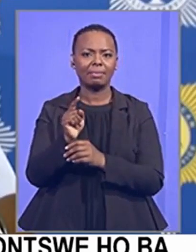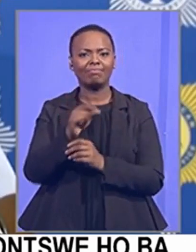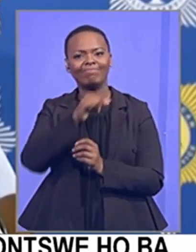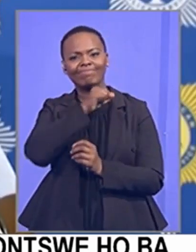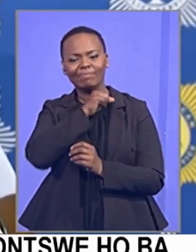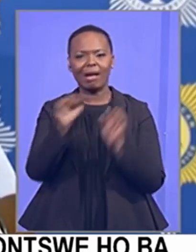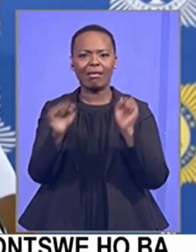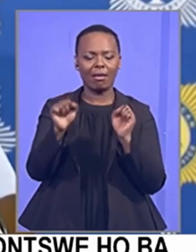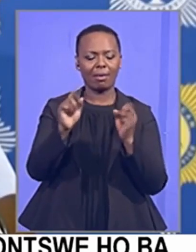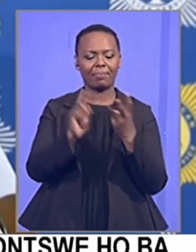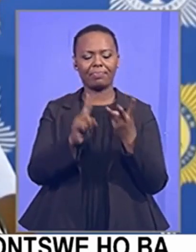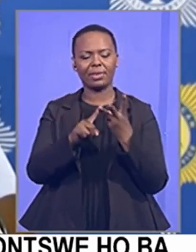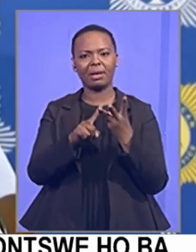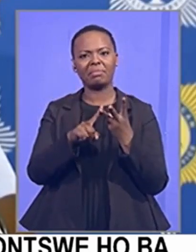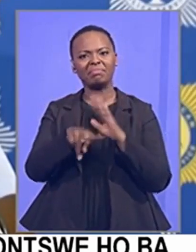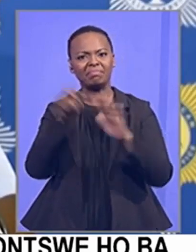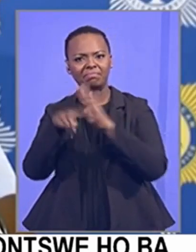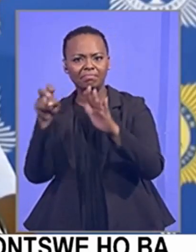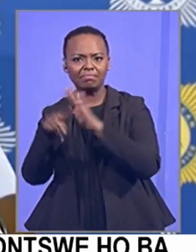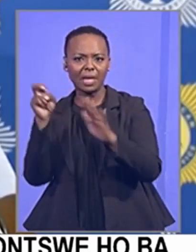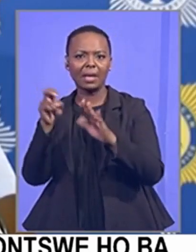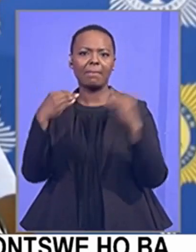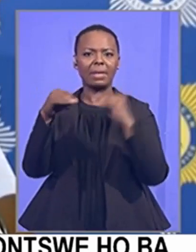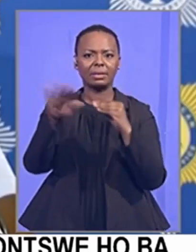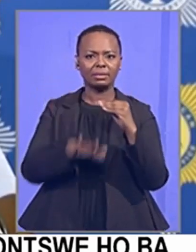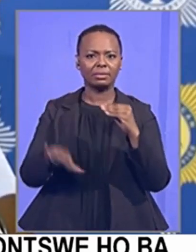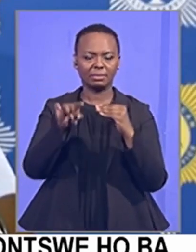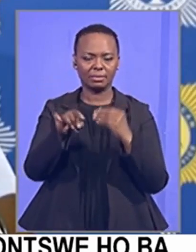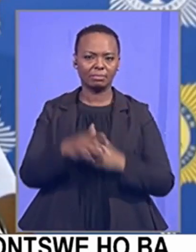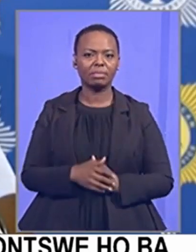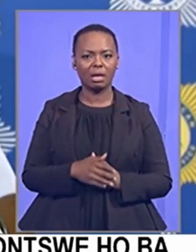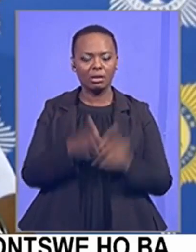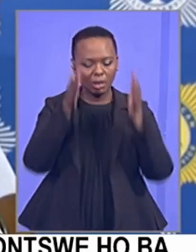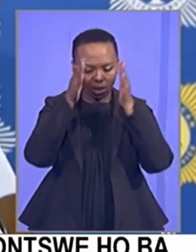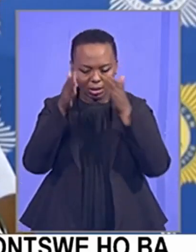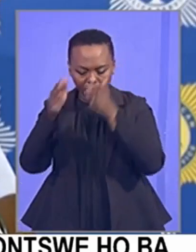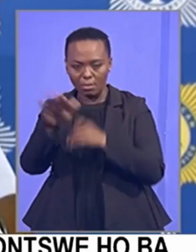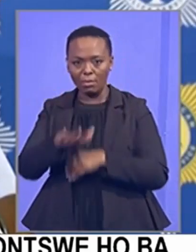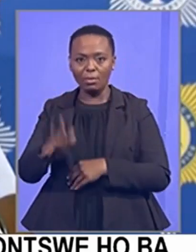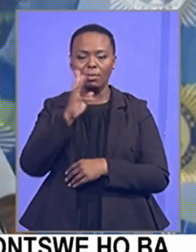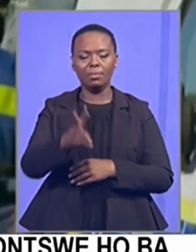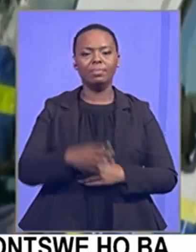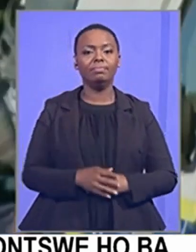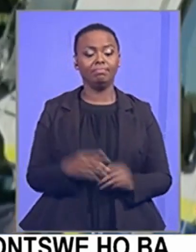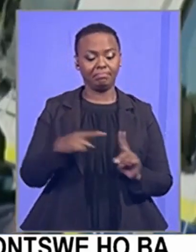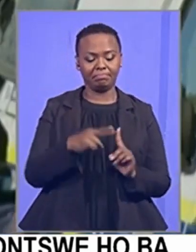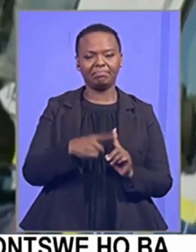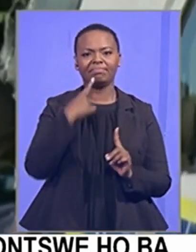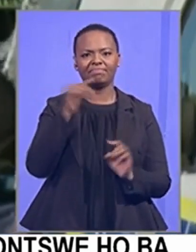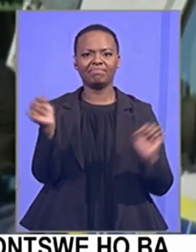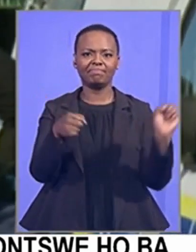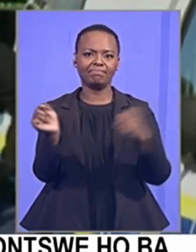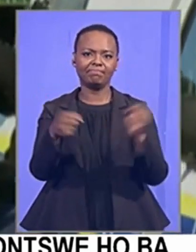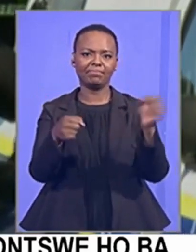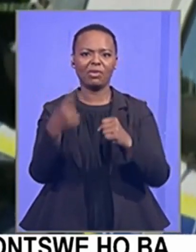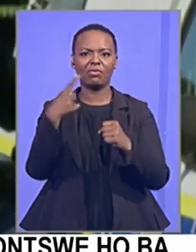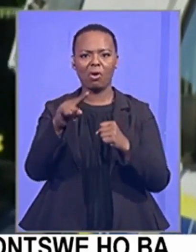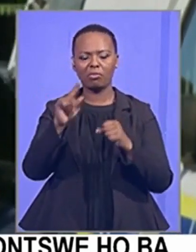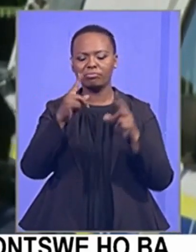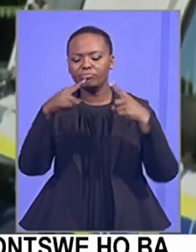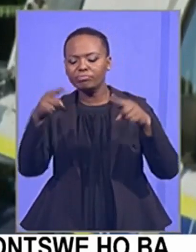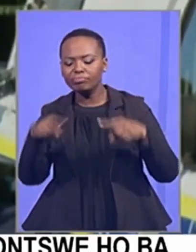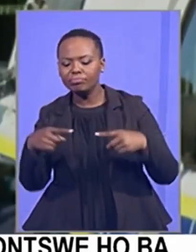carjackings, robberies at residential and business premises. General Masemola o ne gape a re ba tlile go thapa batlhankela ba forensiki go